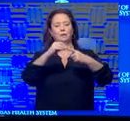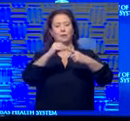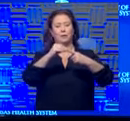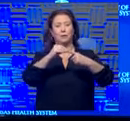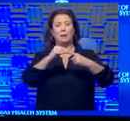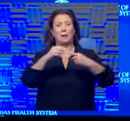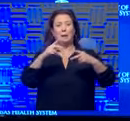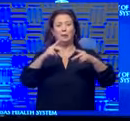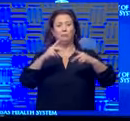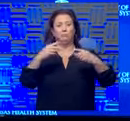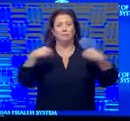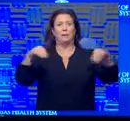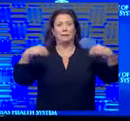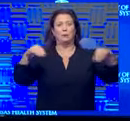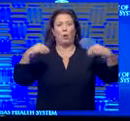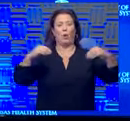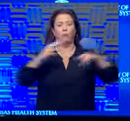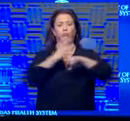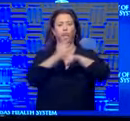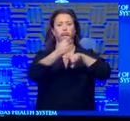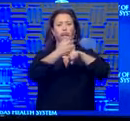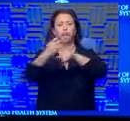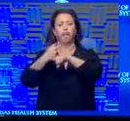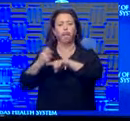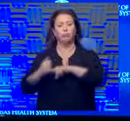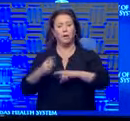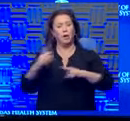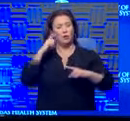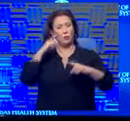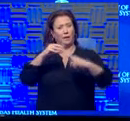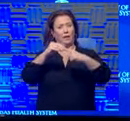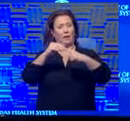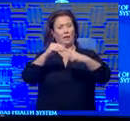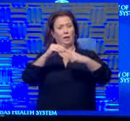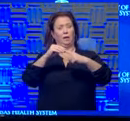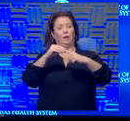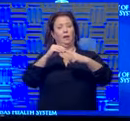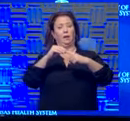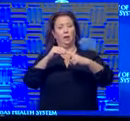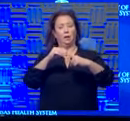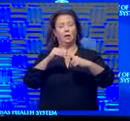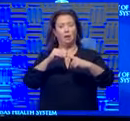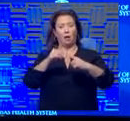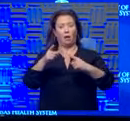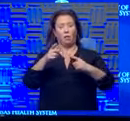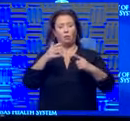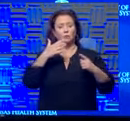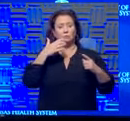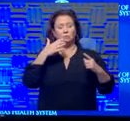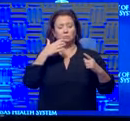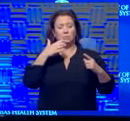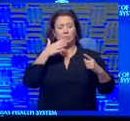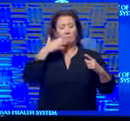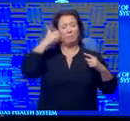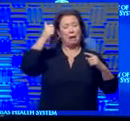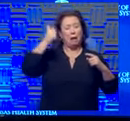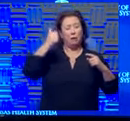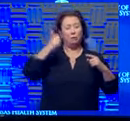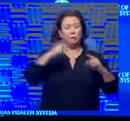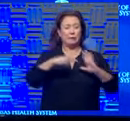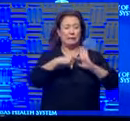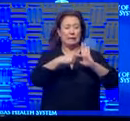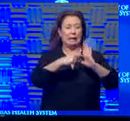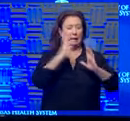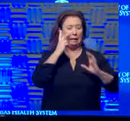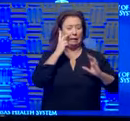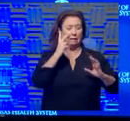those are as good or better indication of somebody who may be asymptomatic as it will tell, like